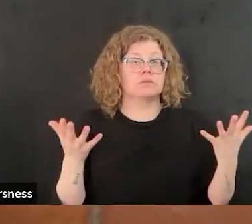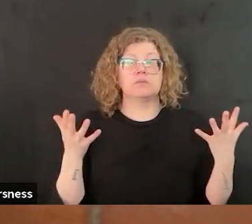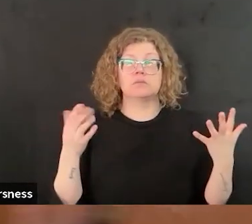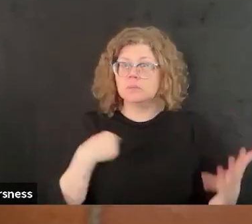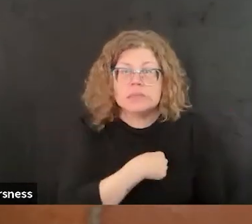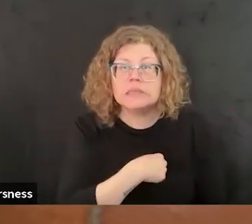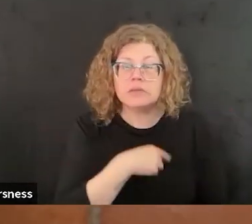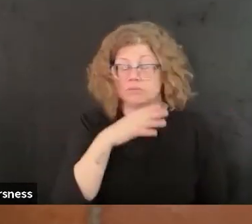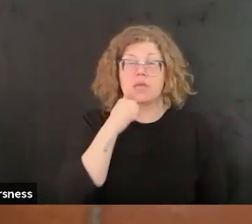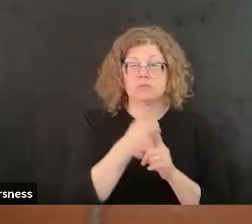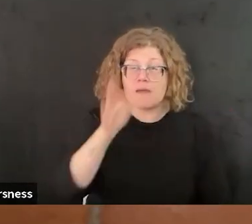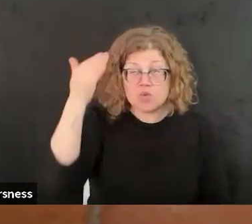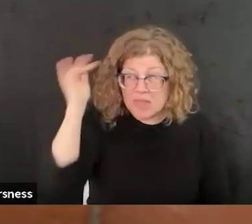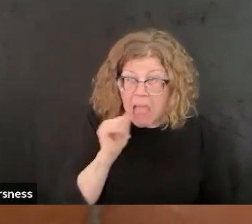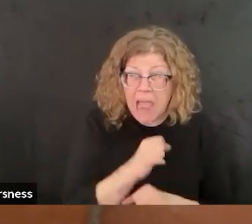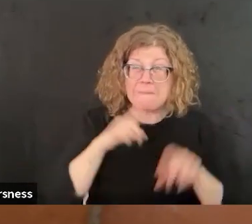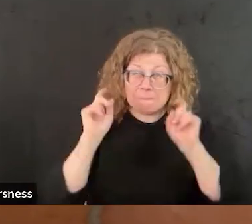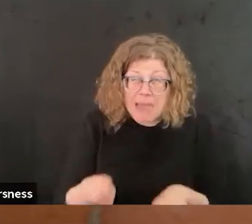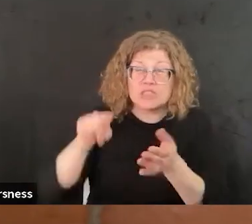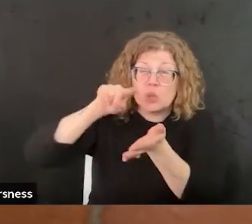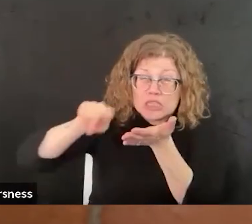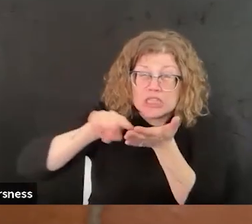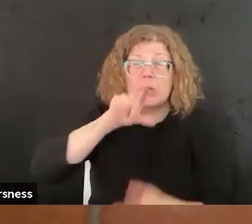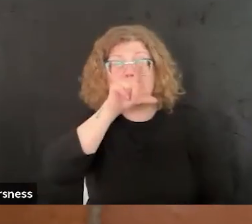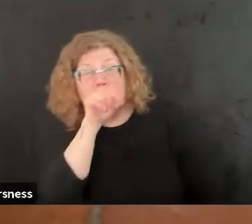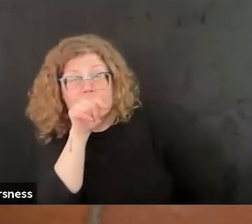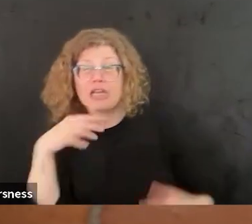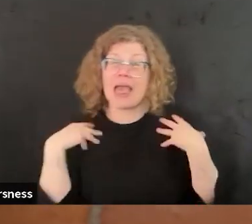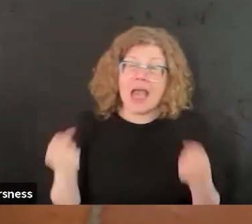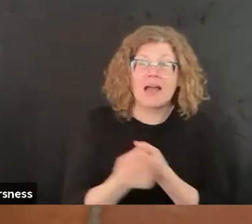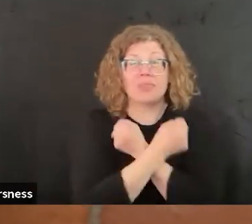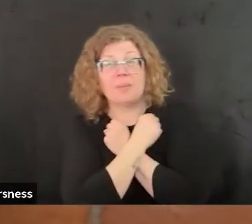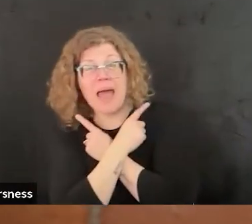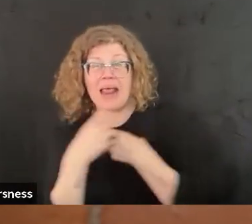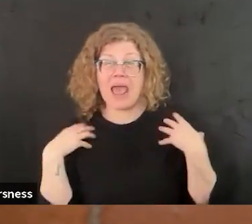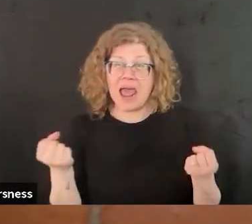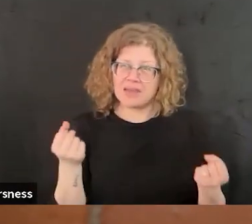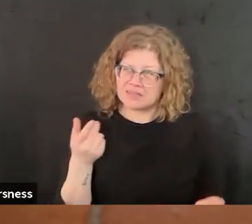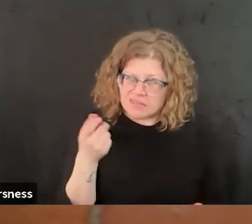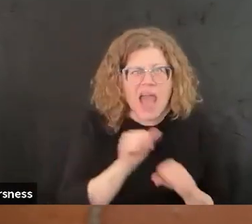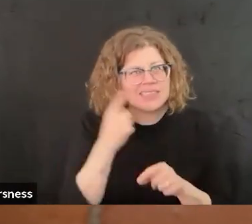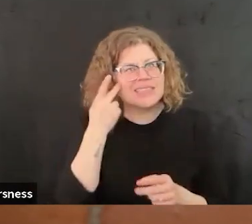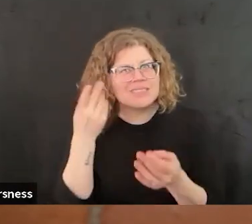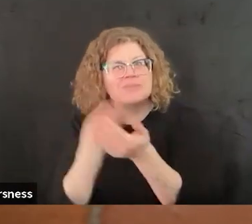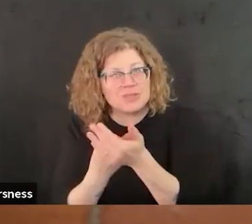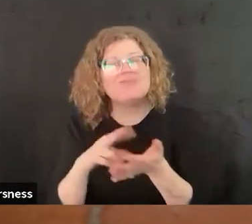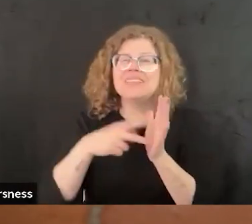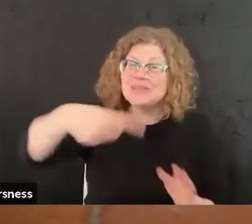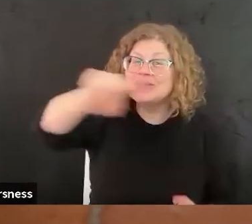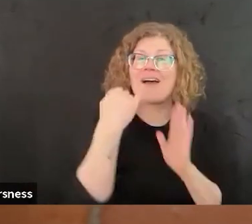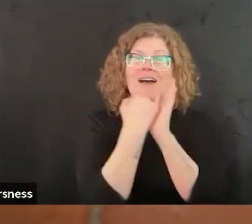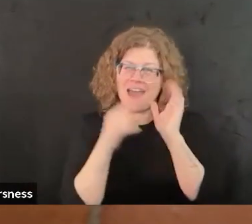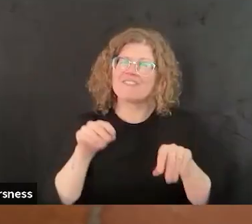built. So who would have known up front that we needed a bird and bat study as a part of the project? So these things they happen because we're working